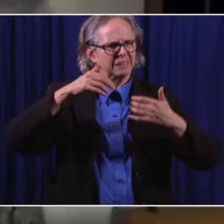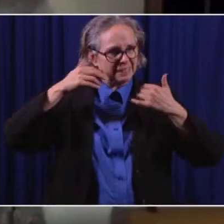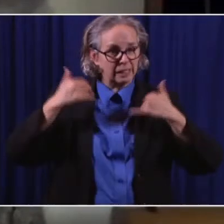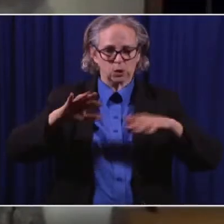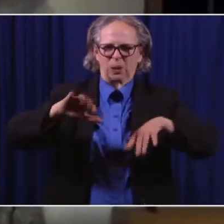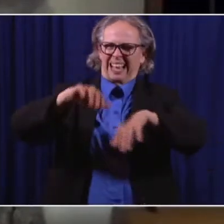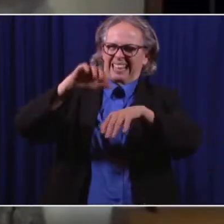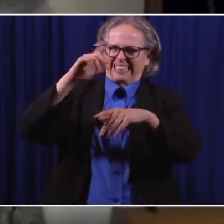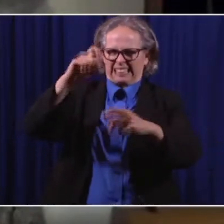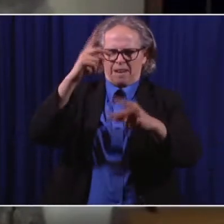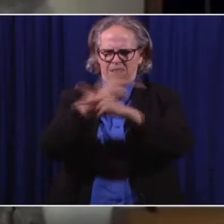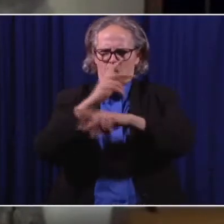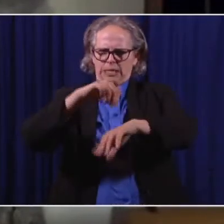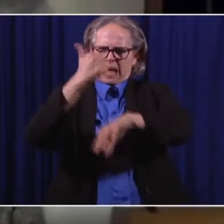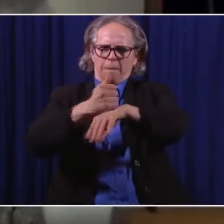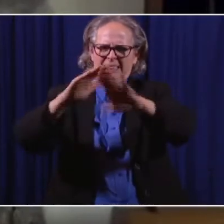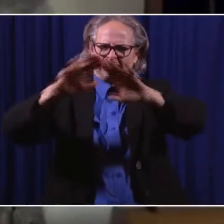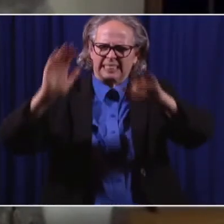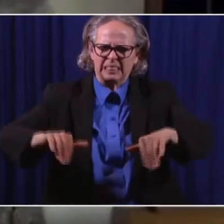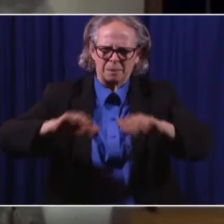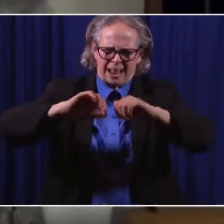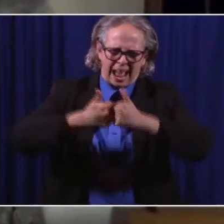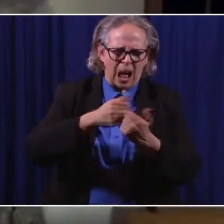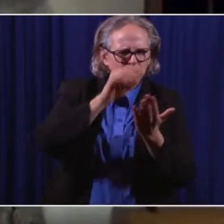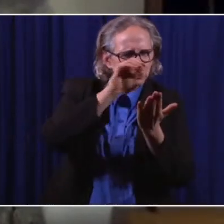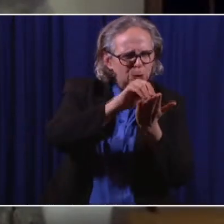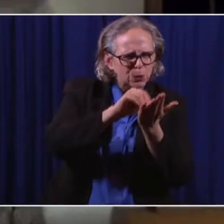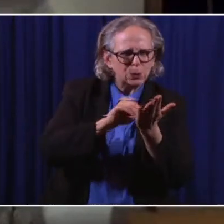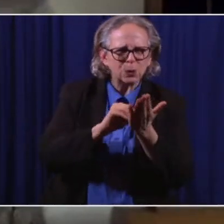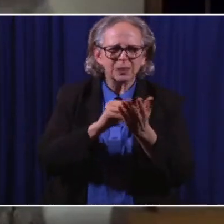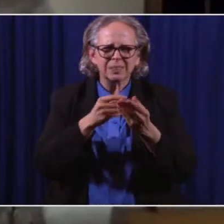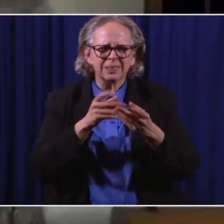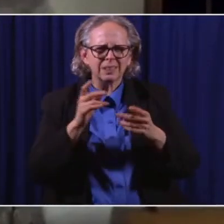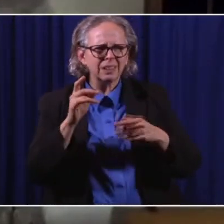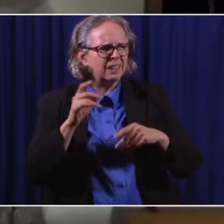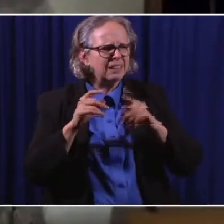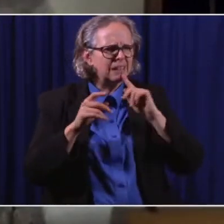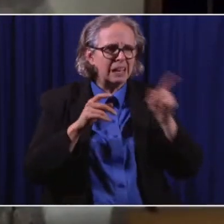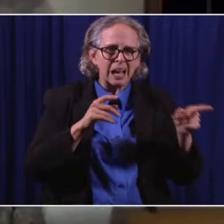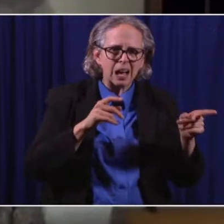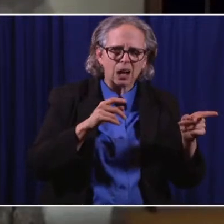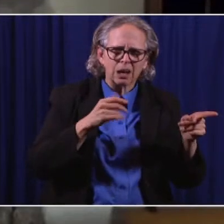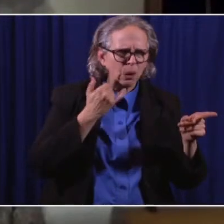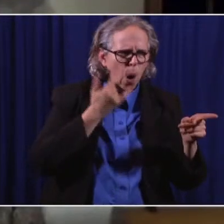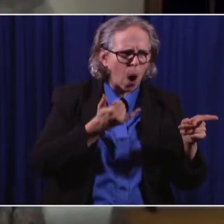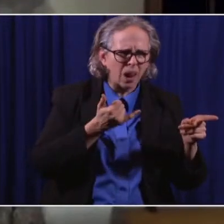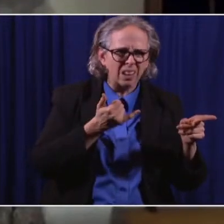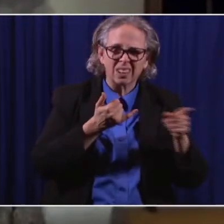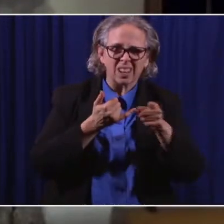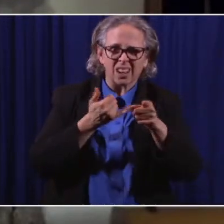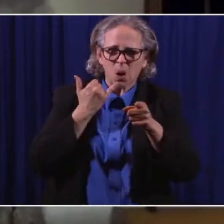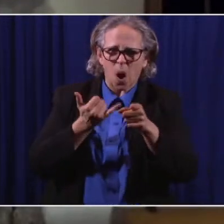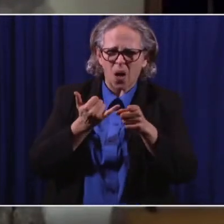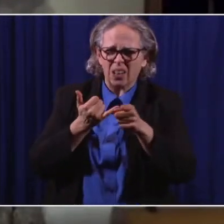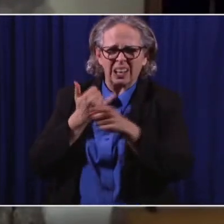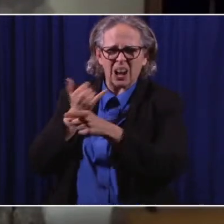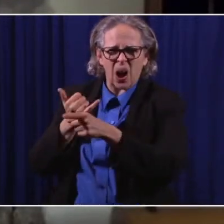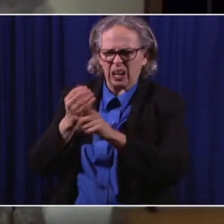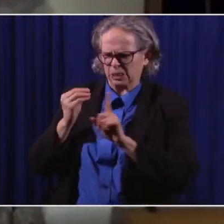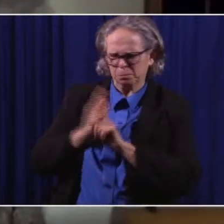different places. You have no clue which of those places that person got it from. Because,